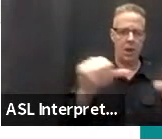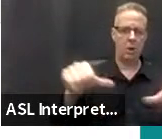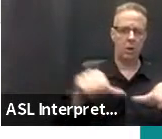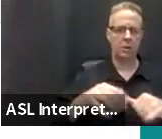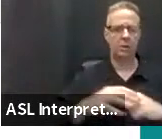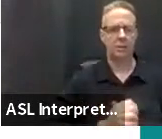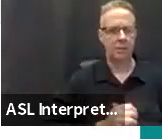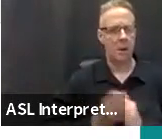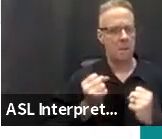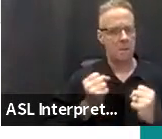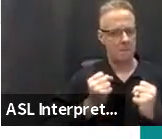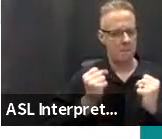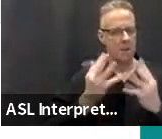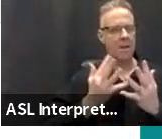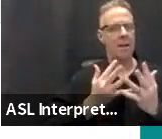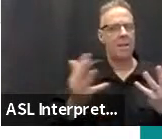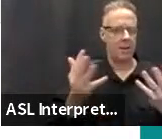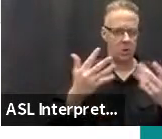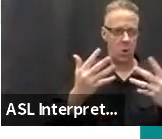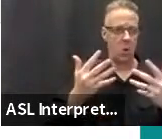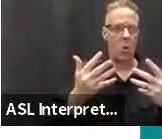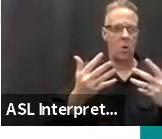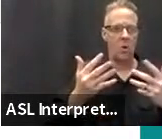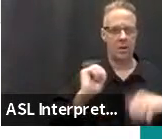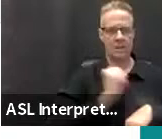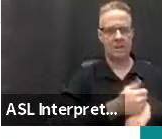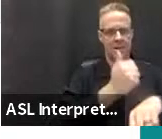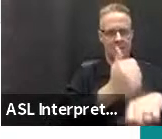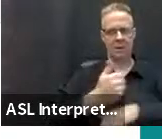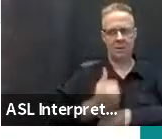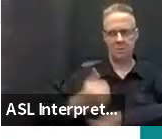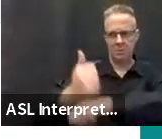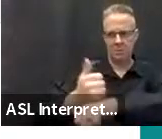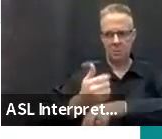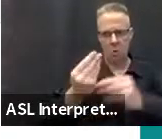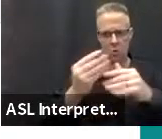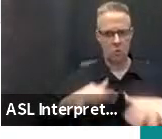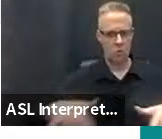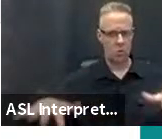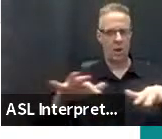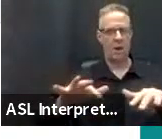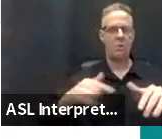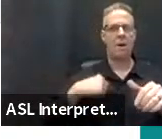There's a lot of stuff already on the ground there that we're going to try to